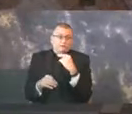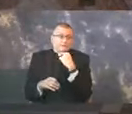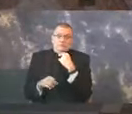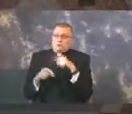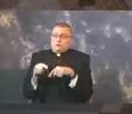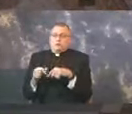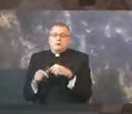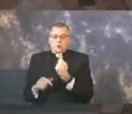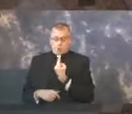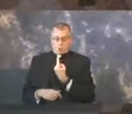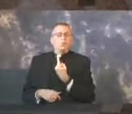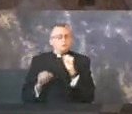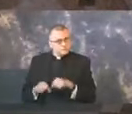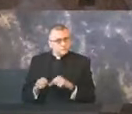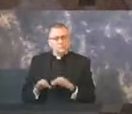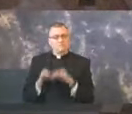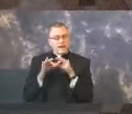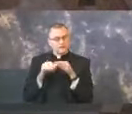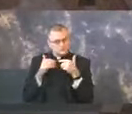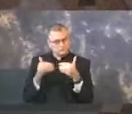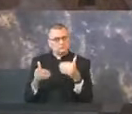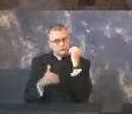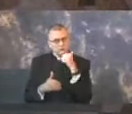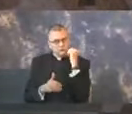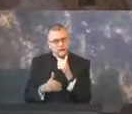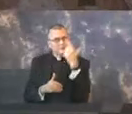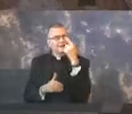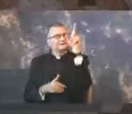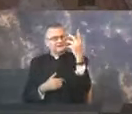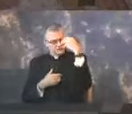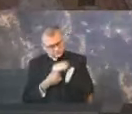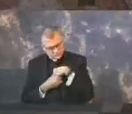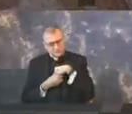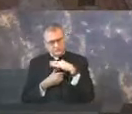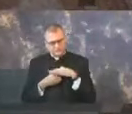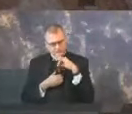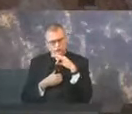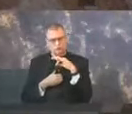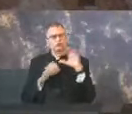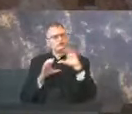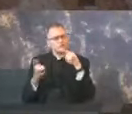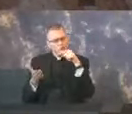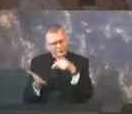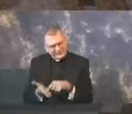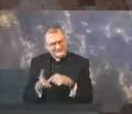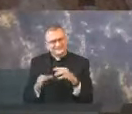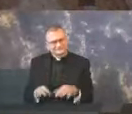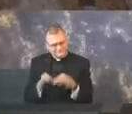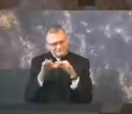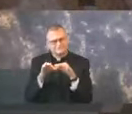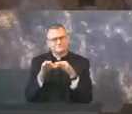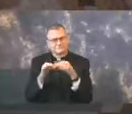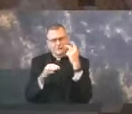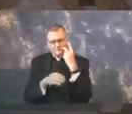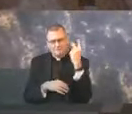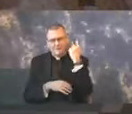we fulfill the command of Christ that is burned into our souls. Do this in memory of me.